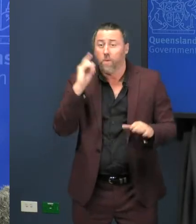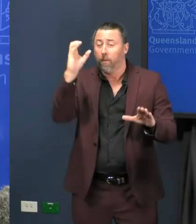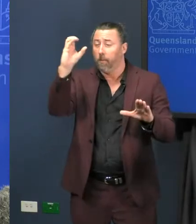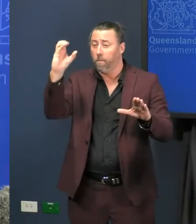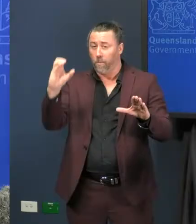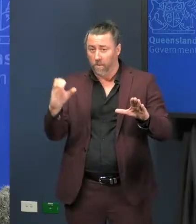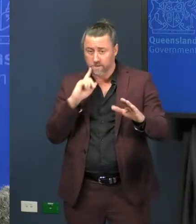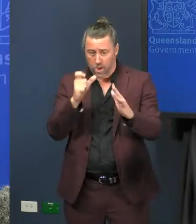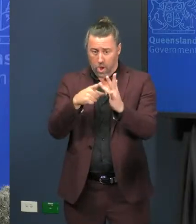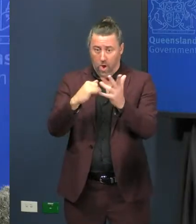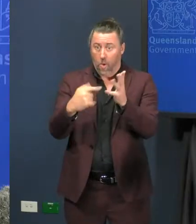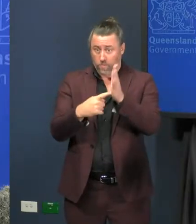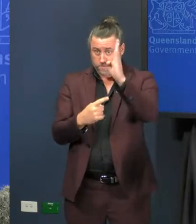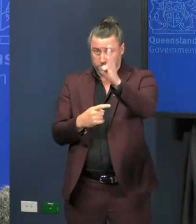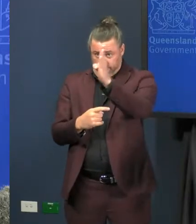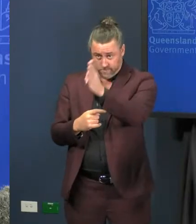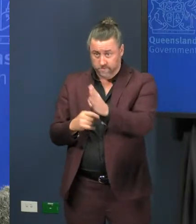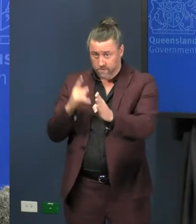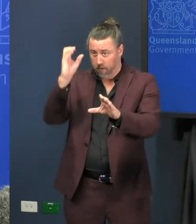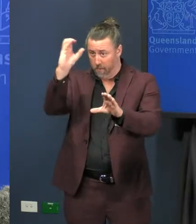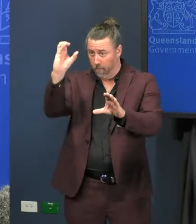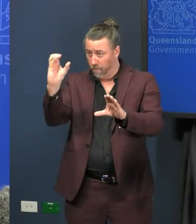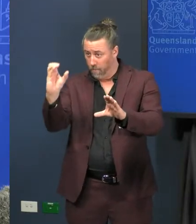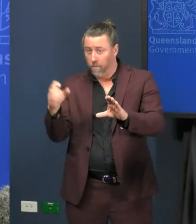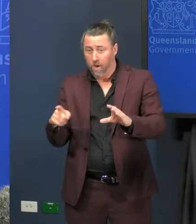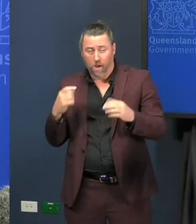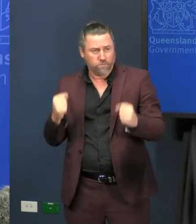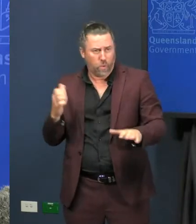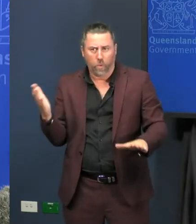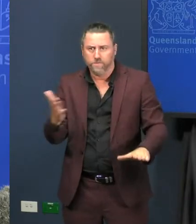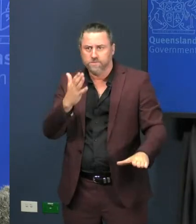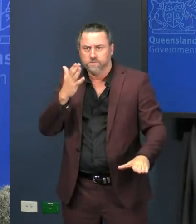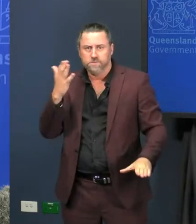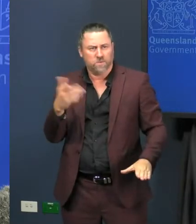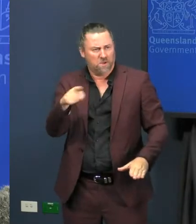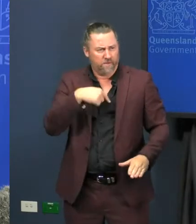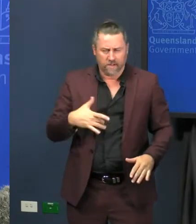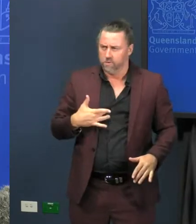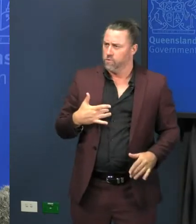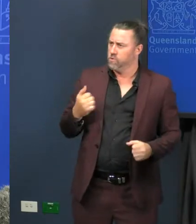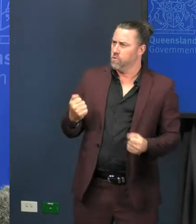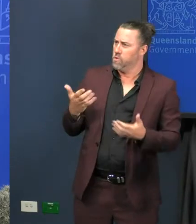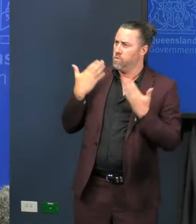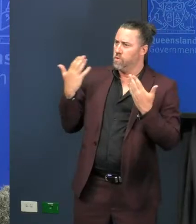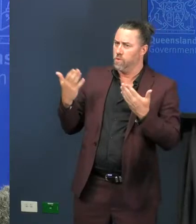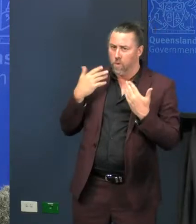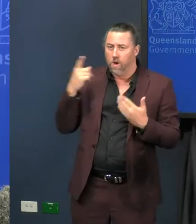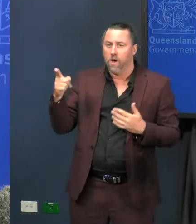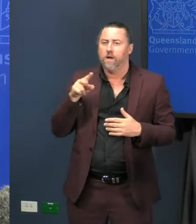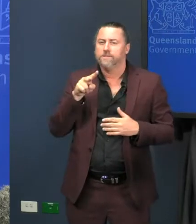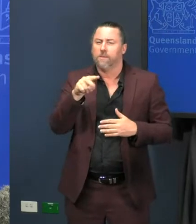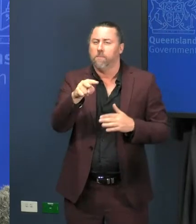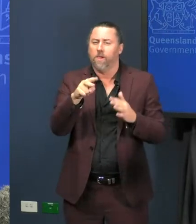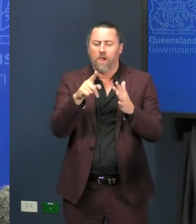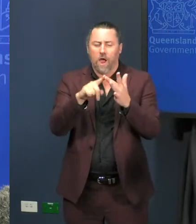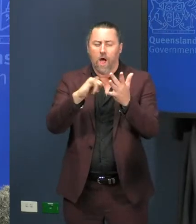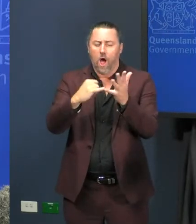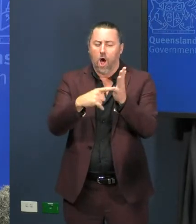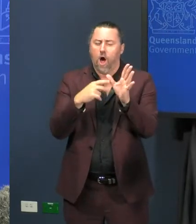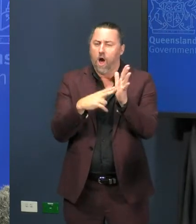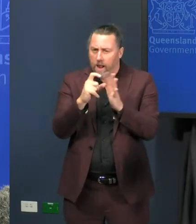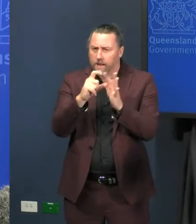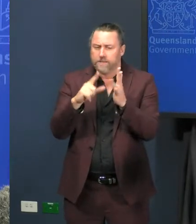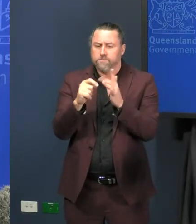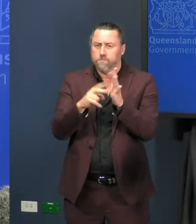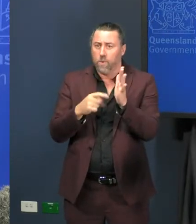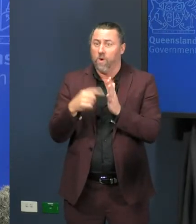parallel to the Queensland coast, we are seeing strong and gusty winds being observed, with the strongest gusts recorded at Double Island Point of around 85